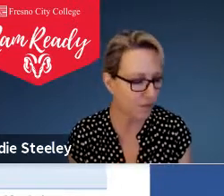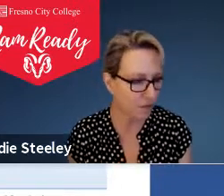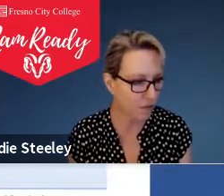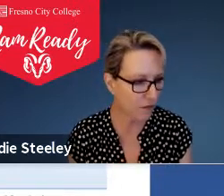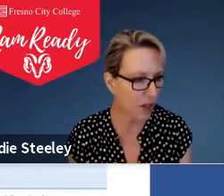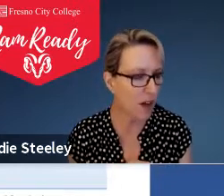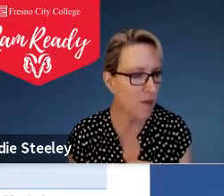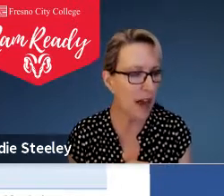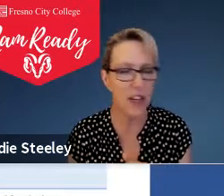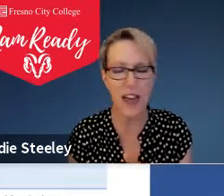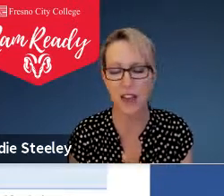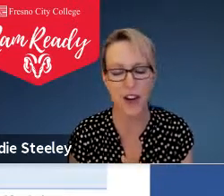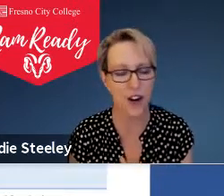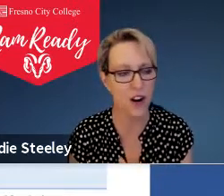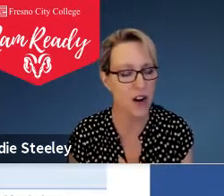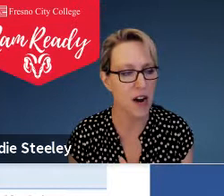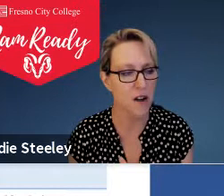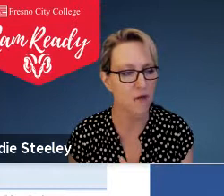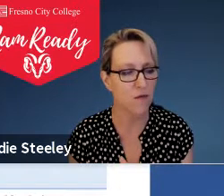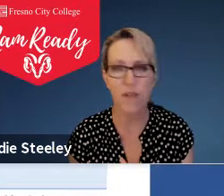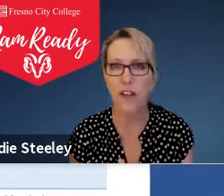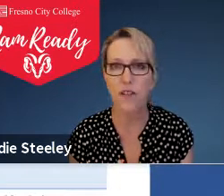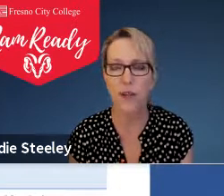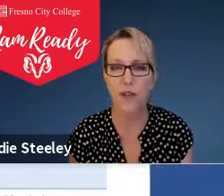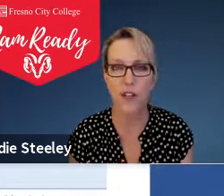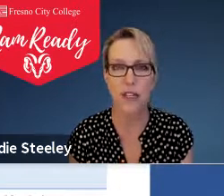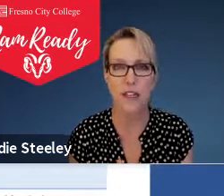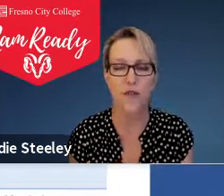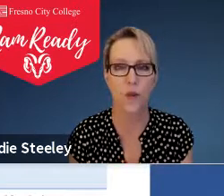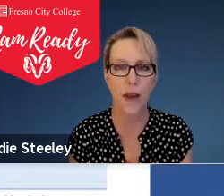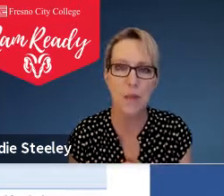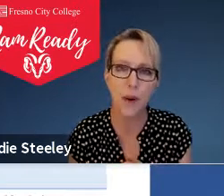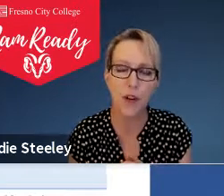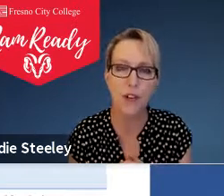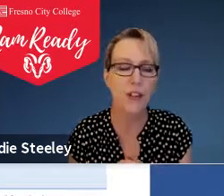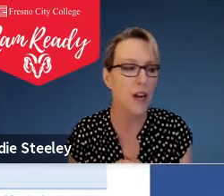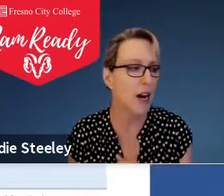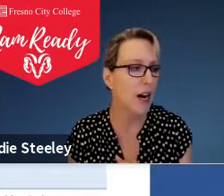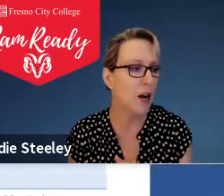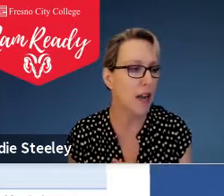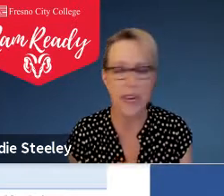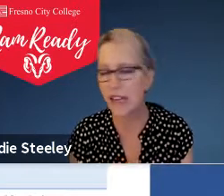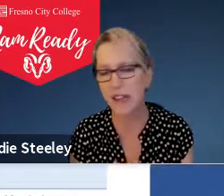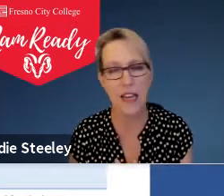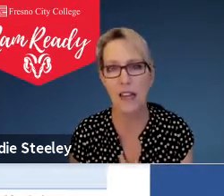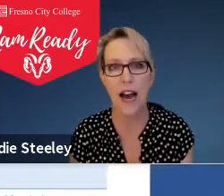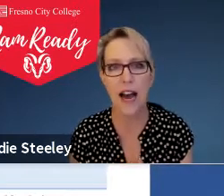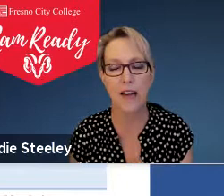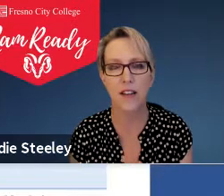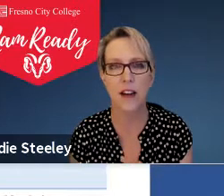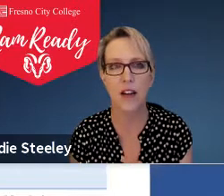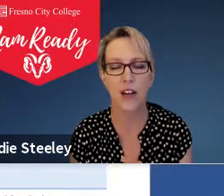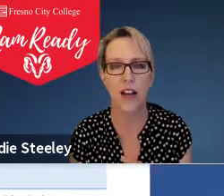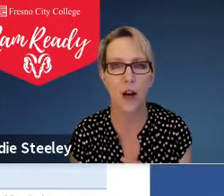one, how to gather reference resources for papers, anything